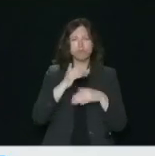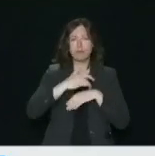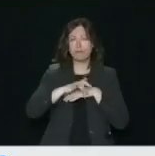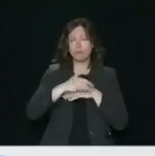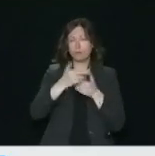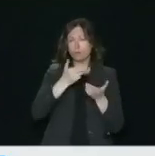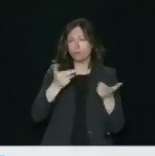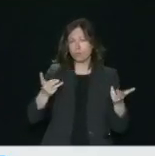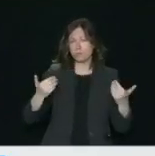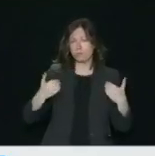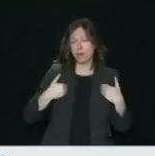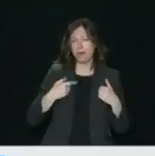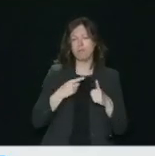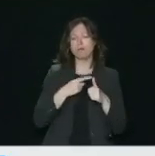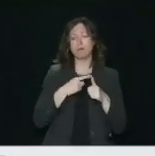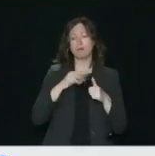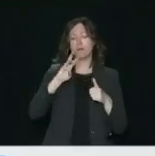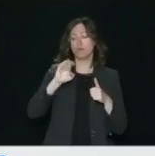are eligible.